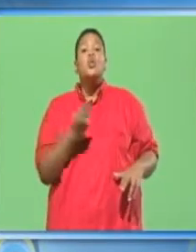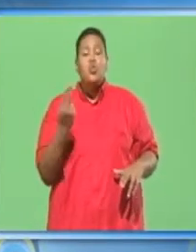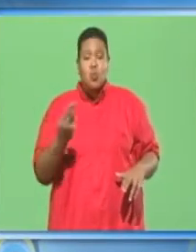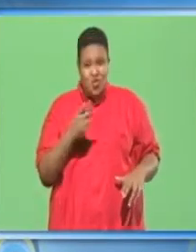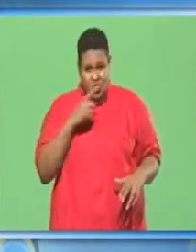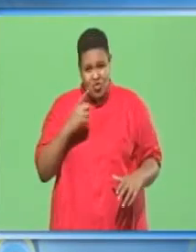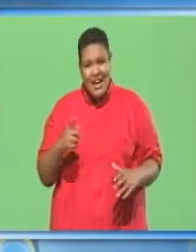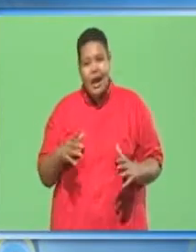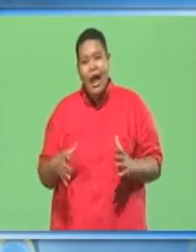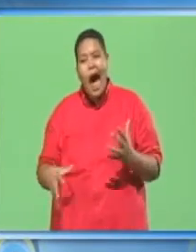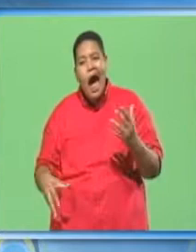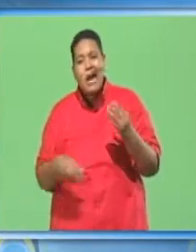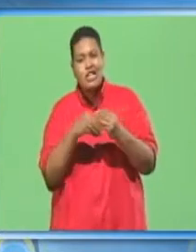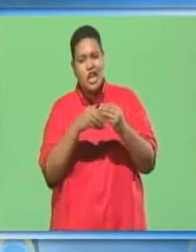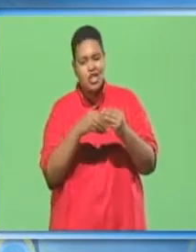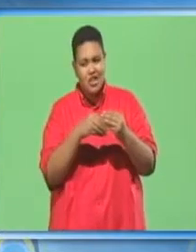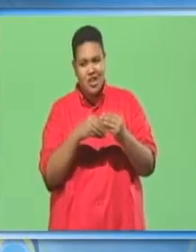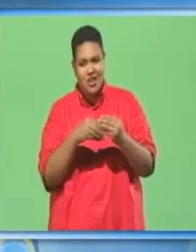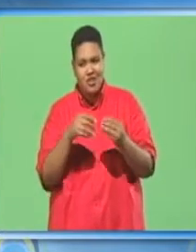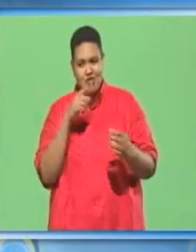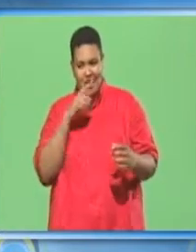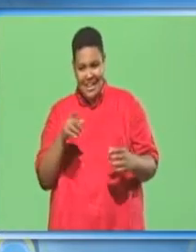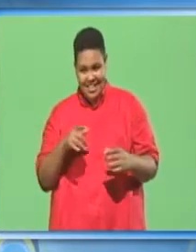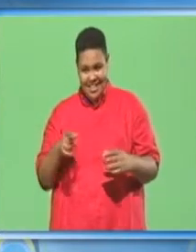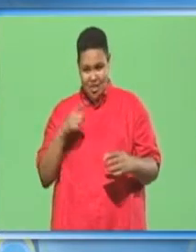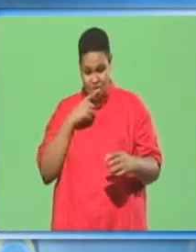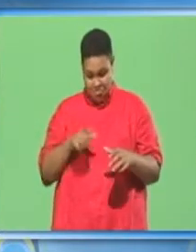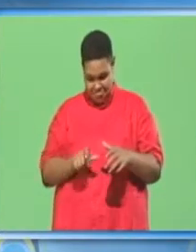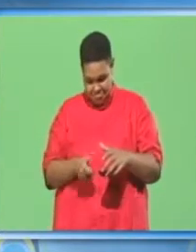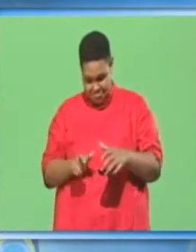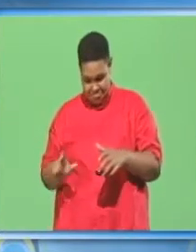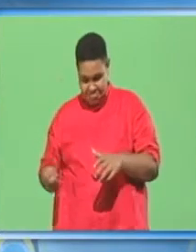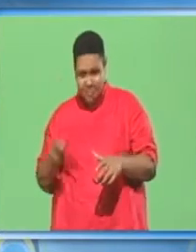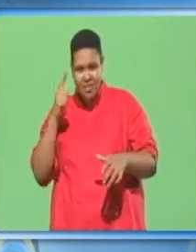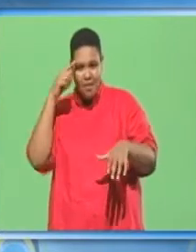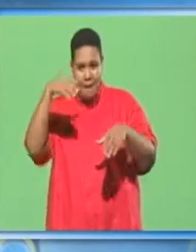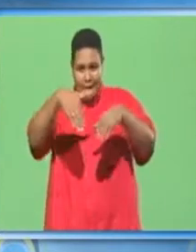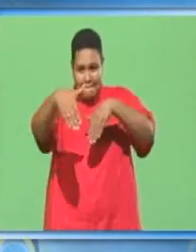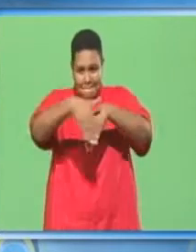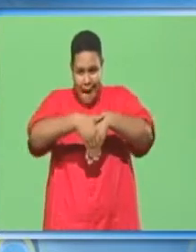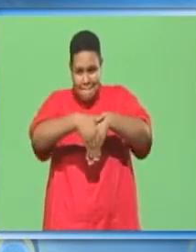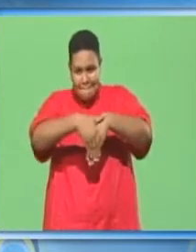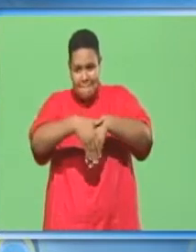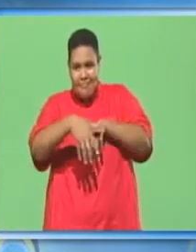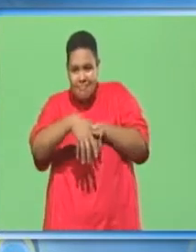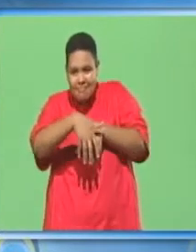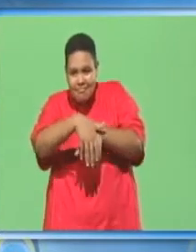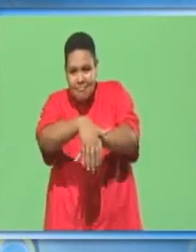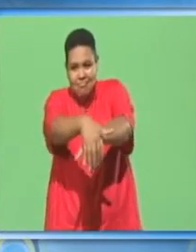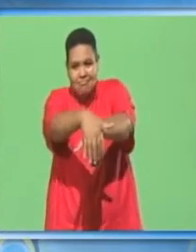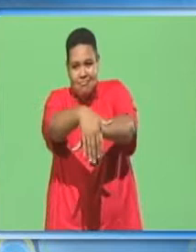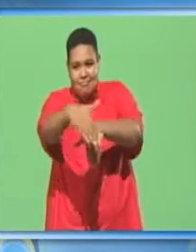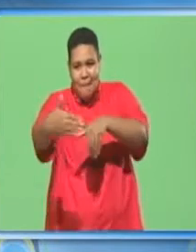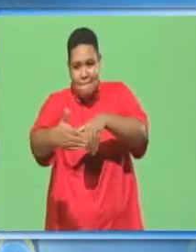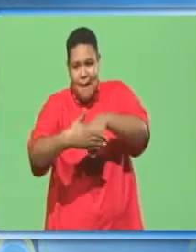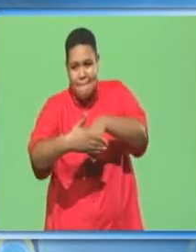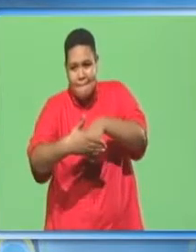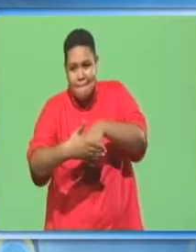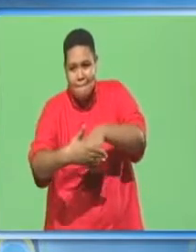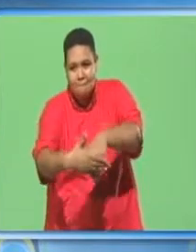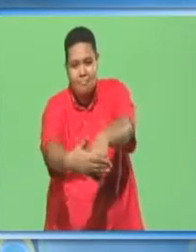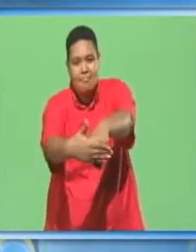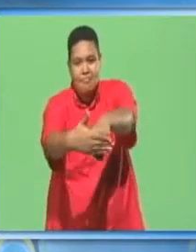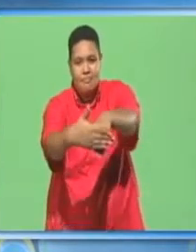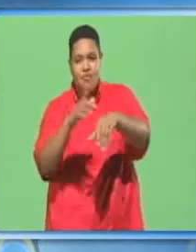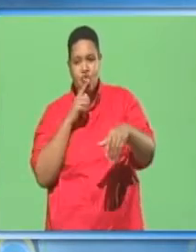an extension fence parallel to the surface of the miter gauge. Screw this extension fence to the miter